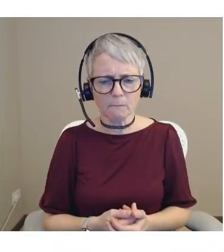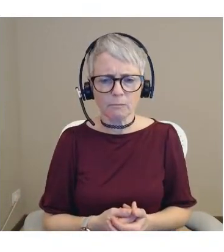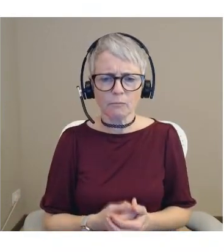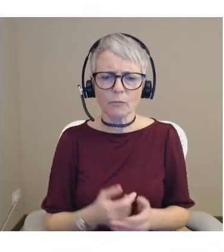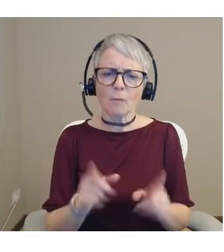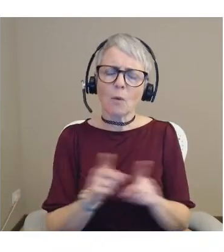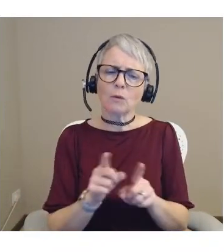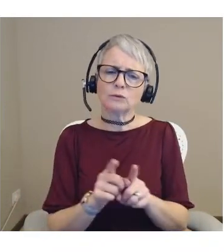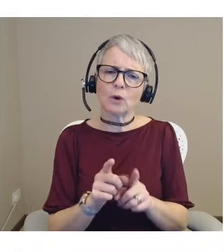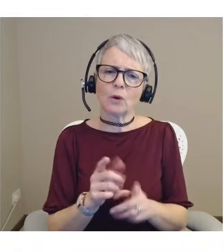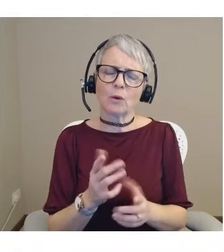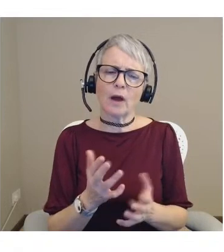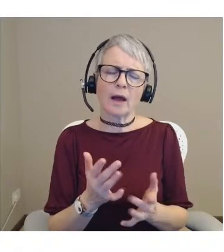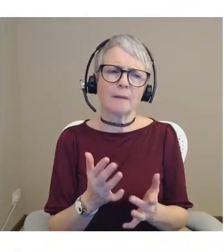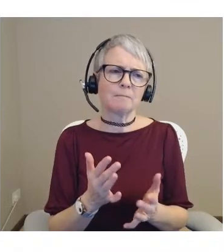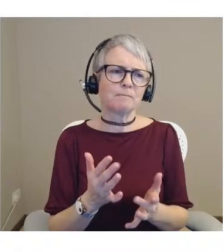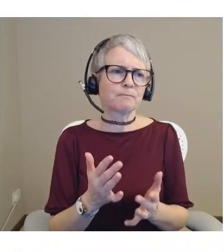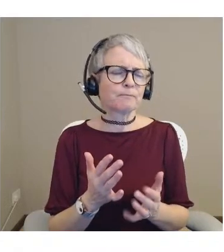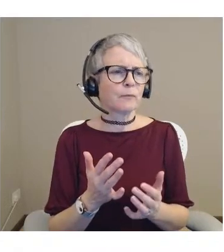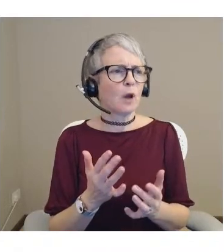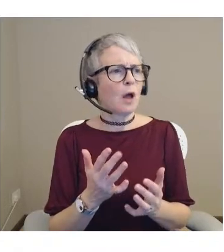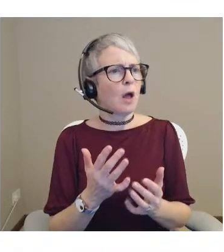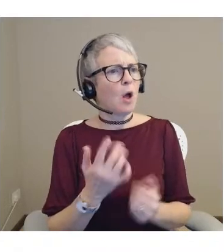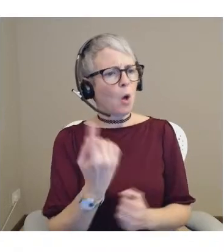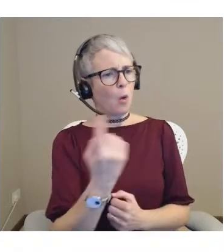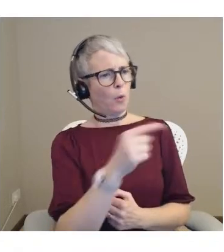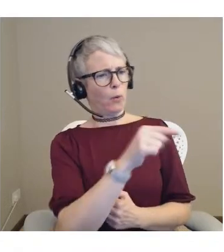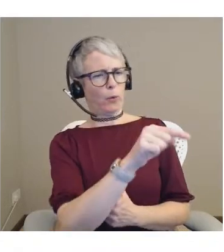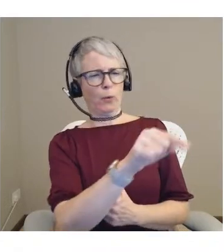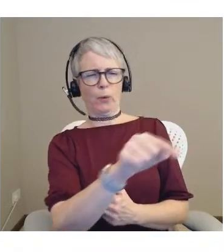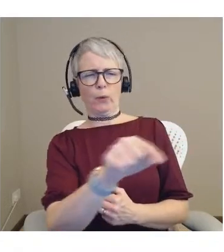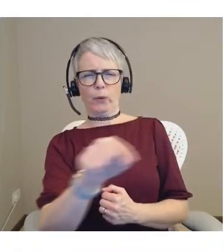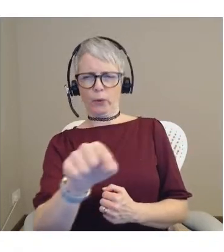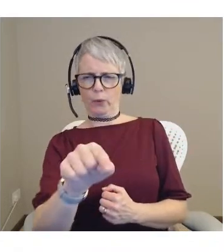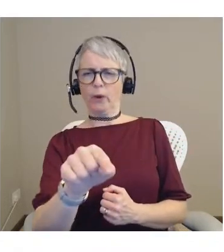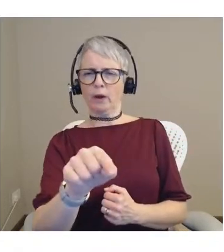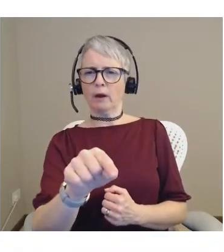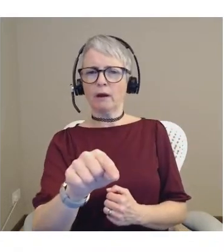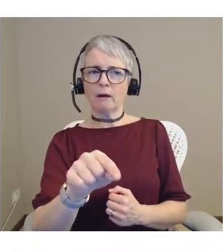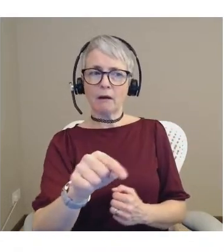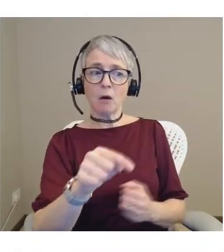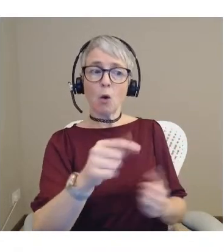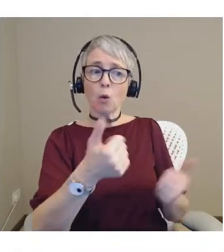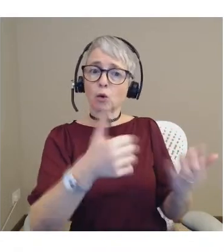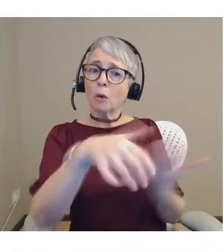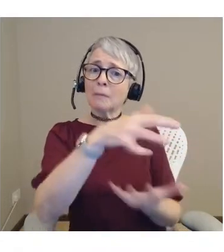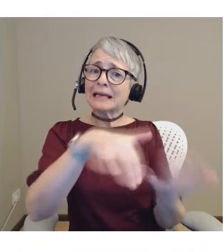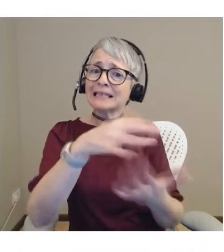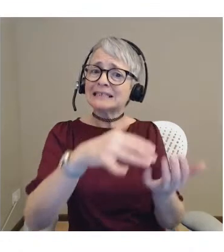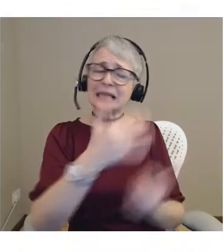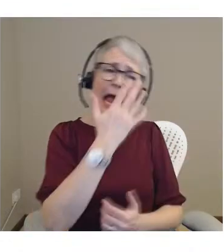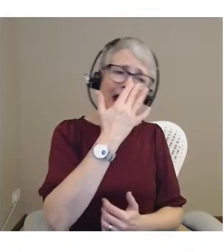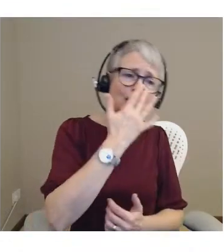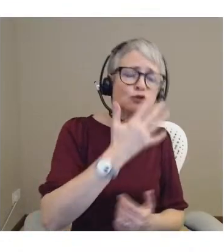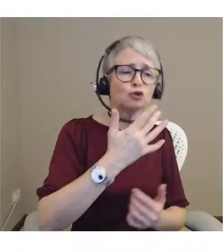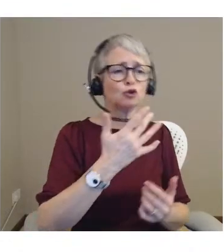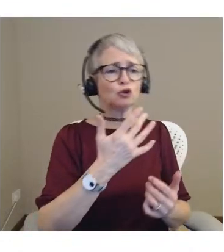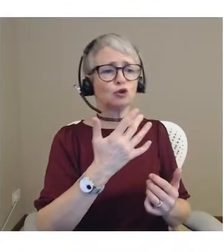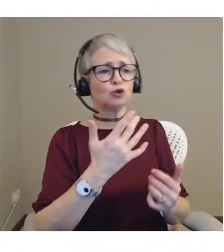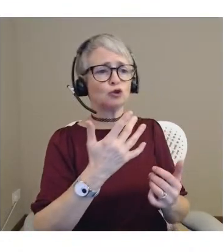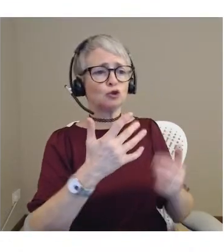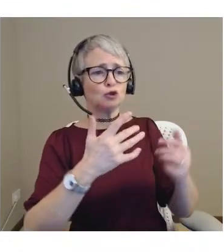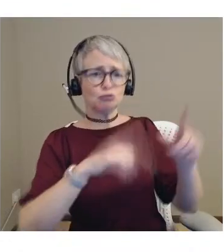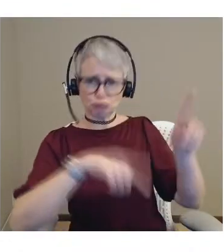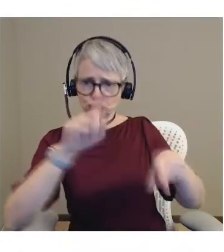beneficiaries were pretty evenly distributed across all age categories, and there are a lot of younger people, a lot